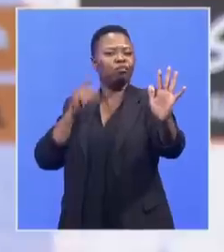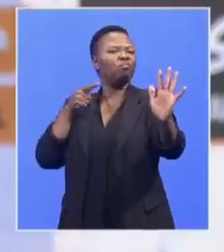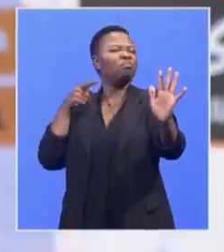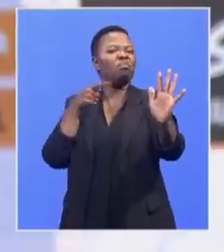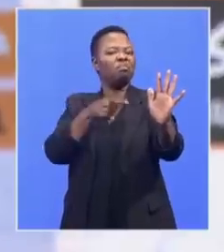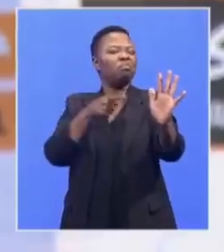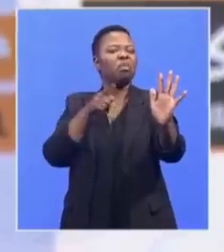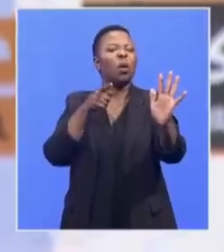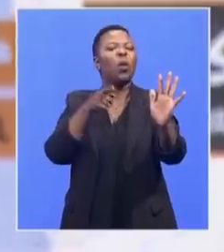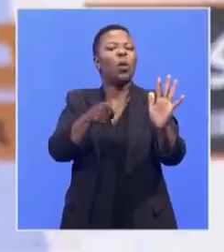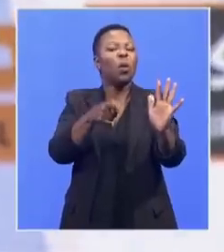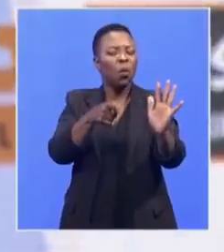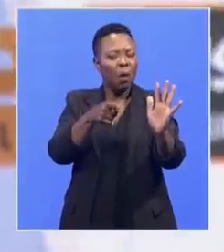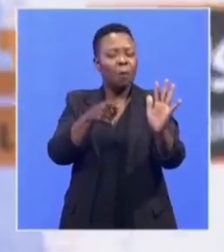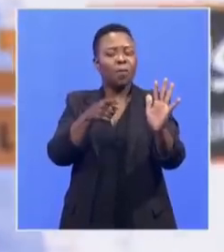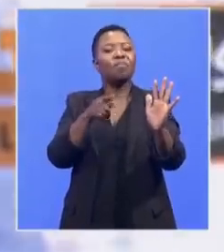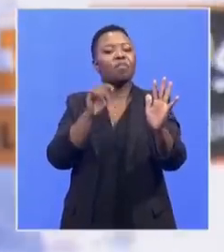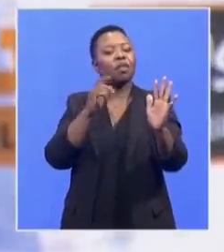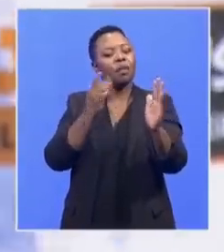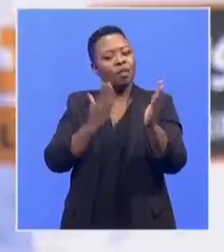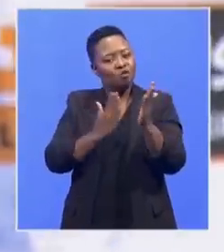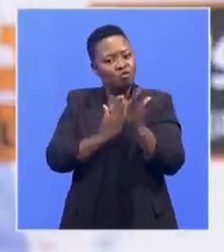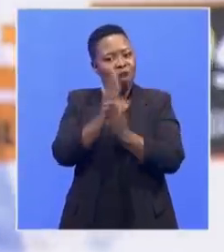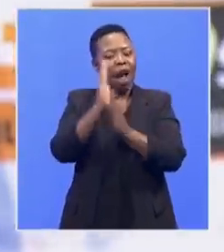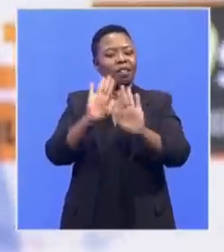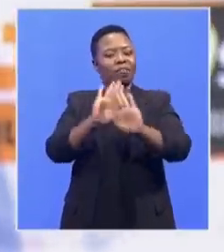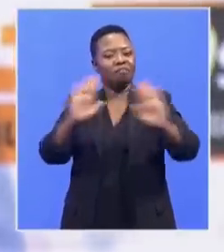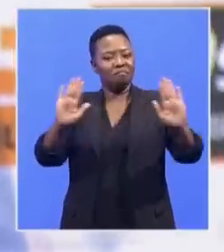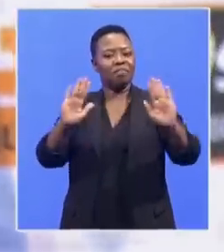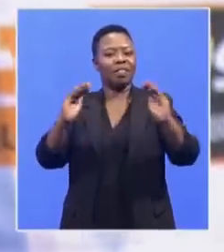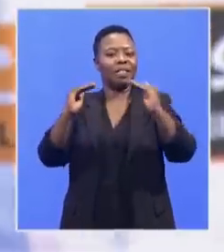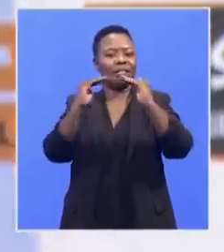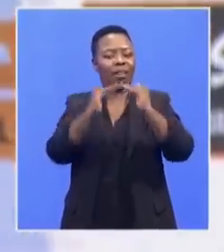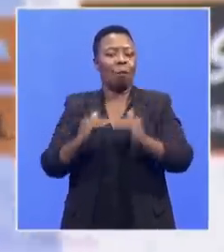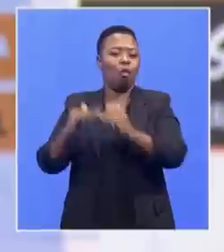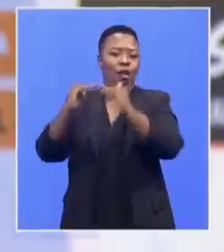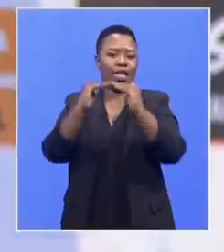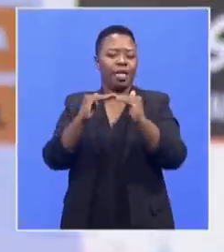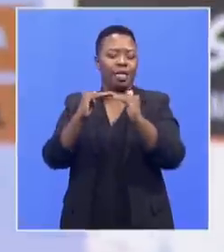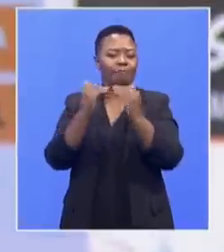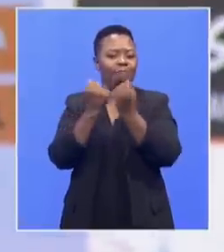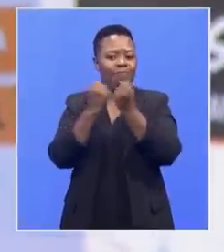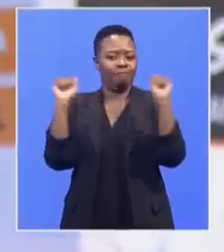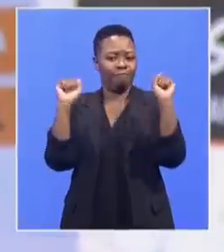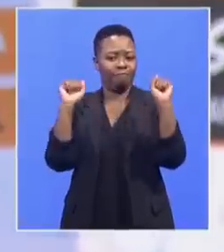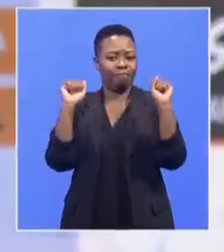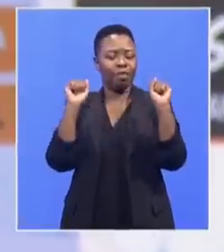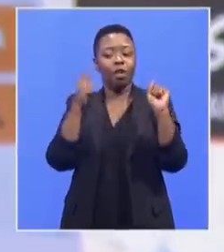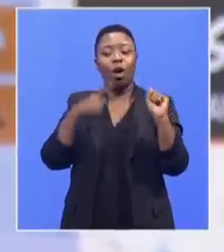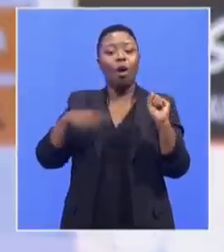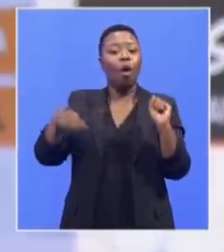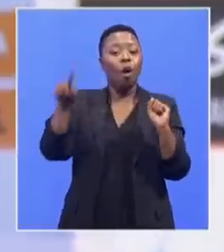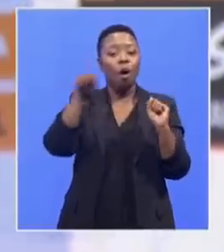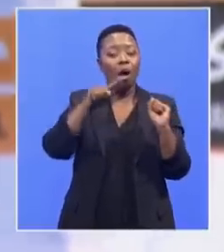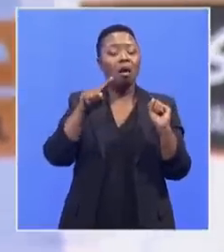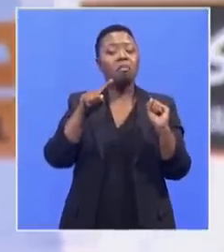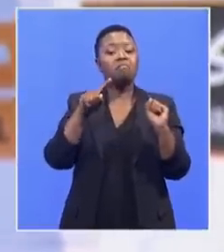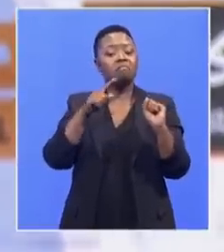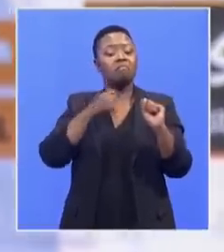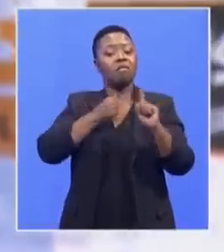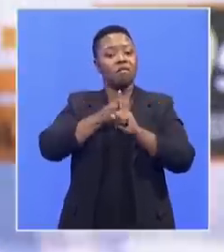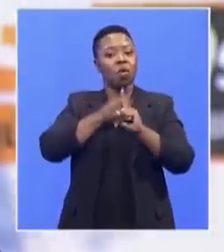of their democratic right, for which so many fought and for which so